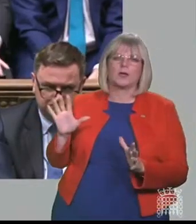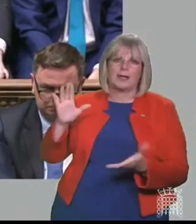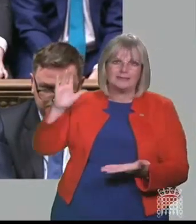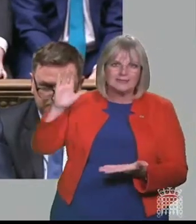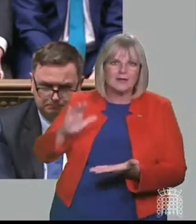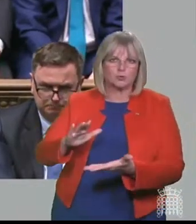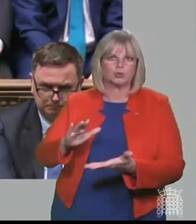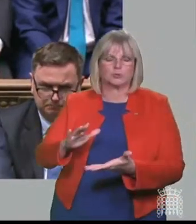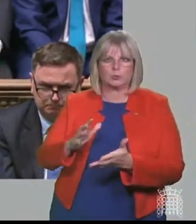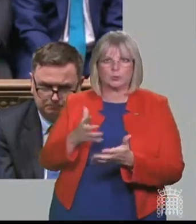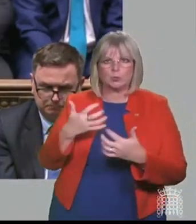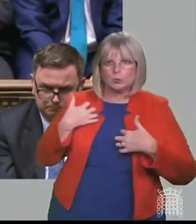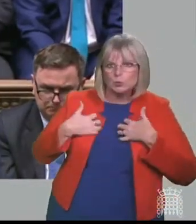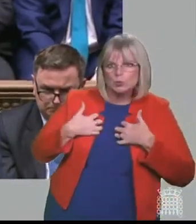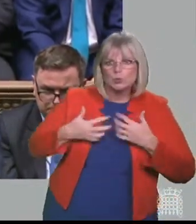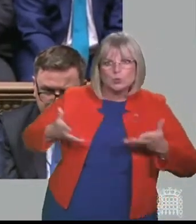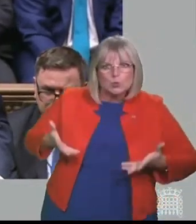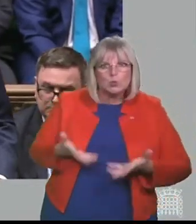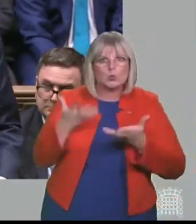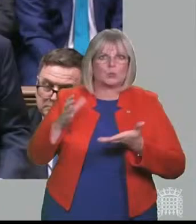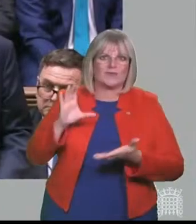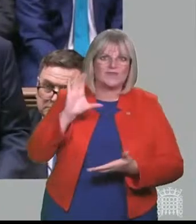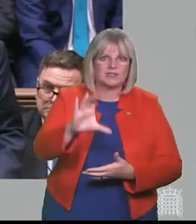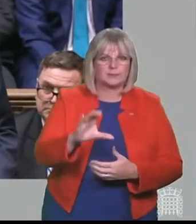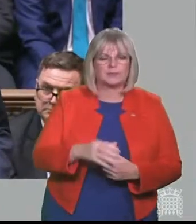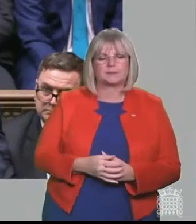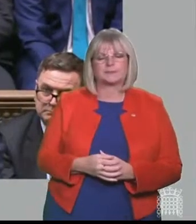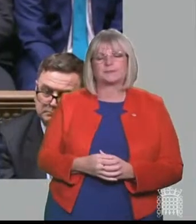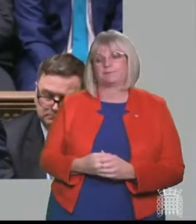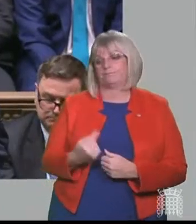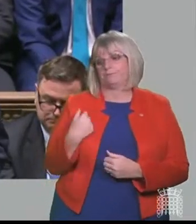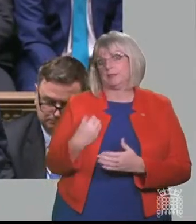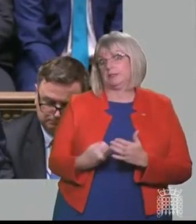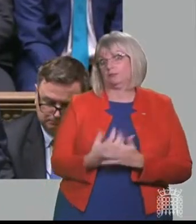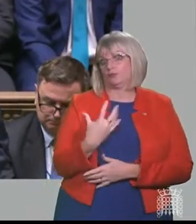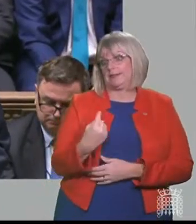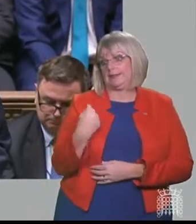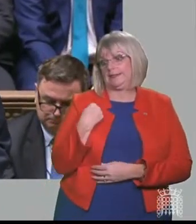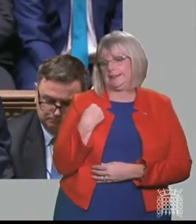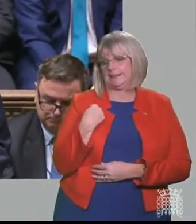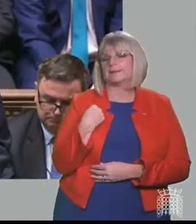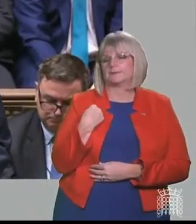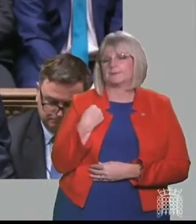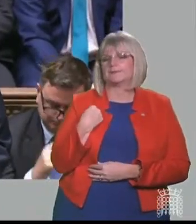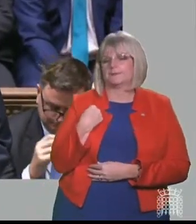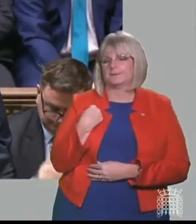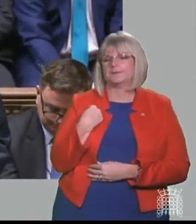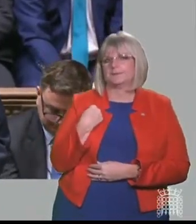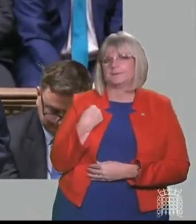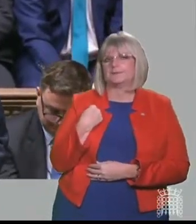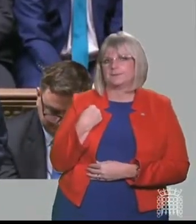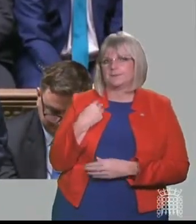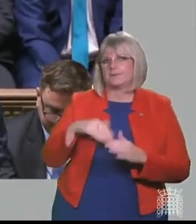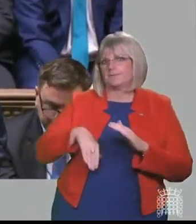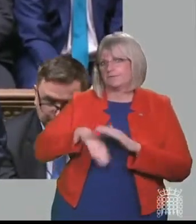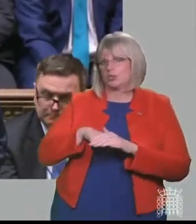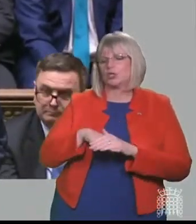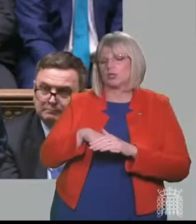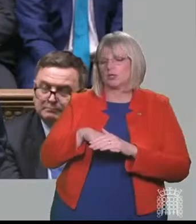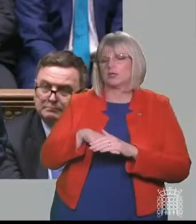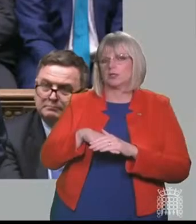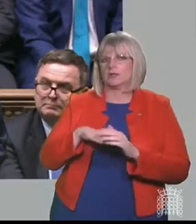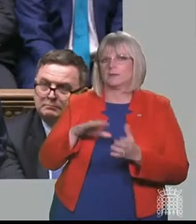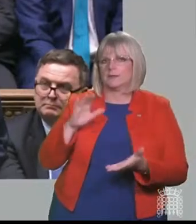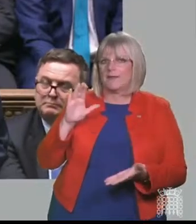stimulate business investment. And this spring, I introduced full expensing for 3 years. This means that for every £1 million a